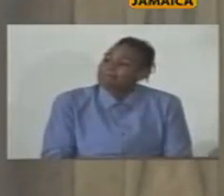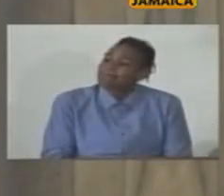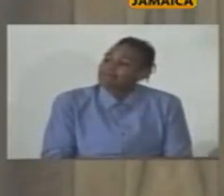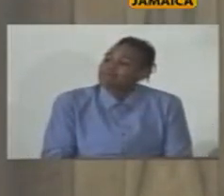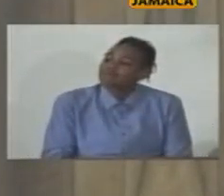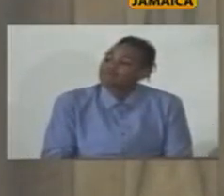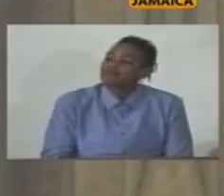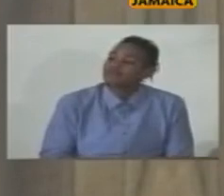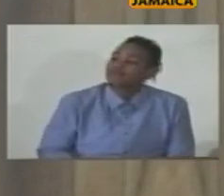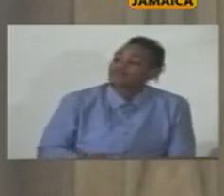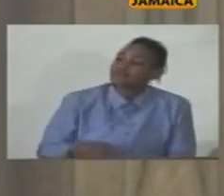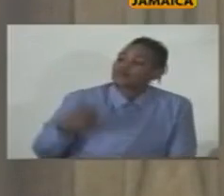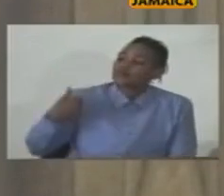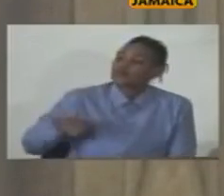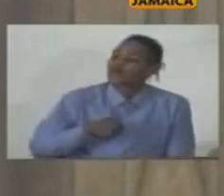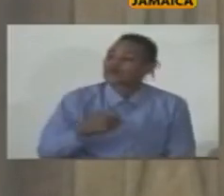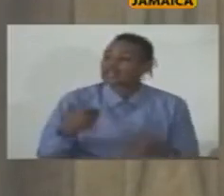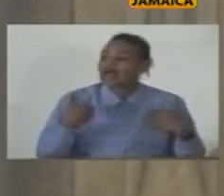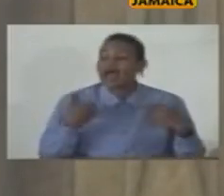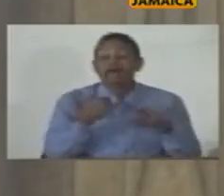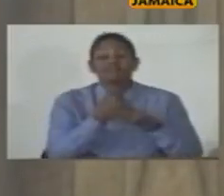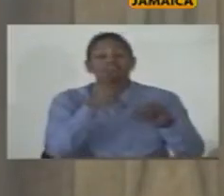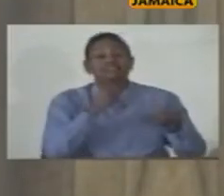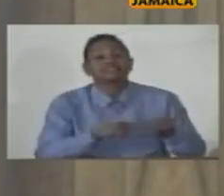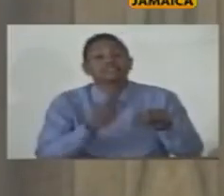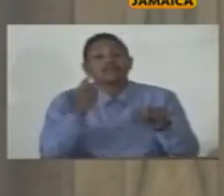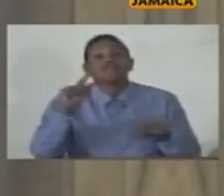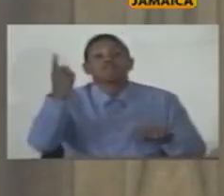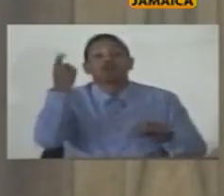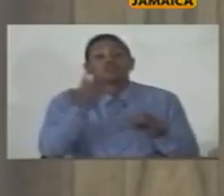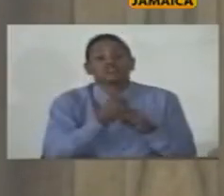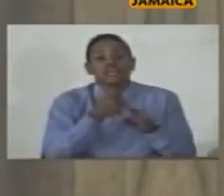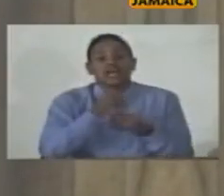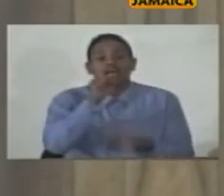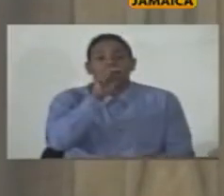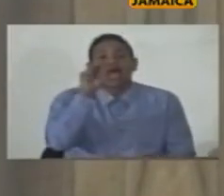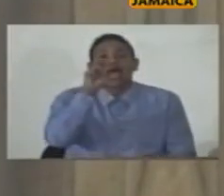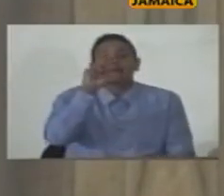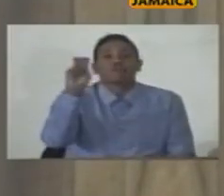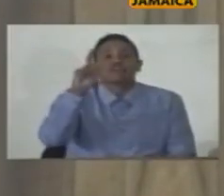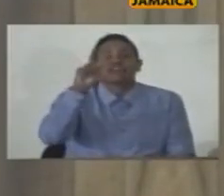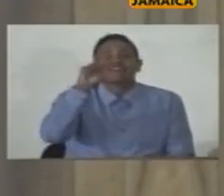We had the inaugural staging of the Anne-Marie Vaz Women's League